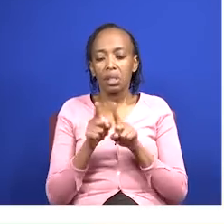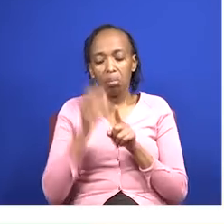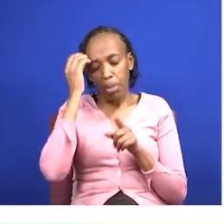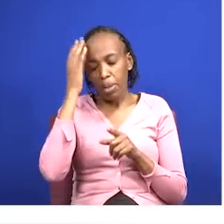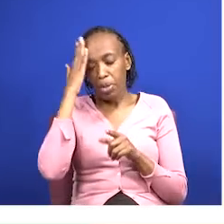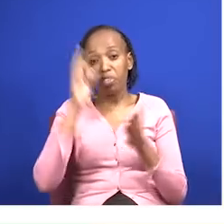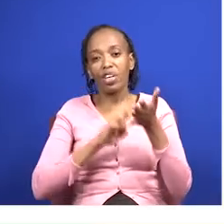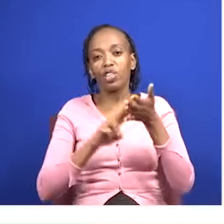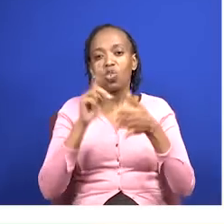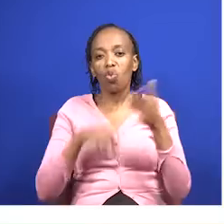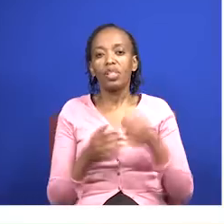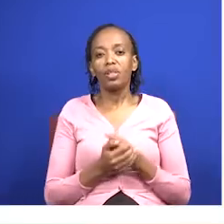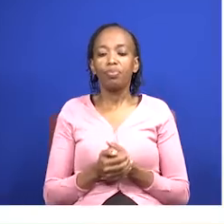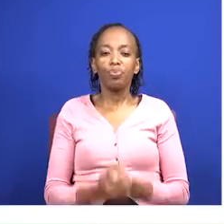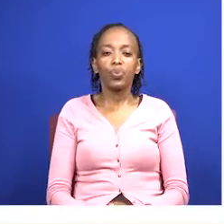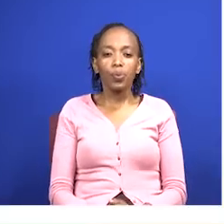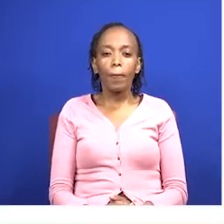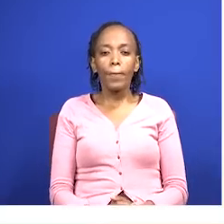And what was the memory